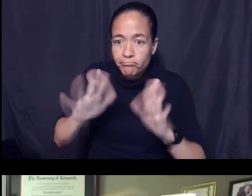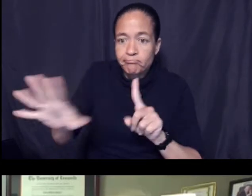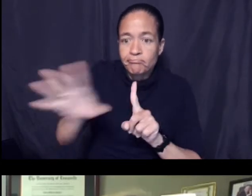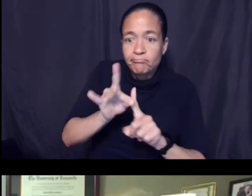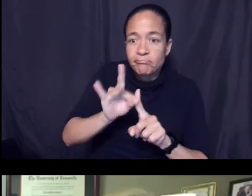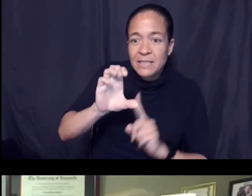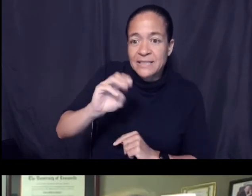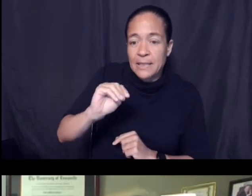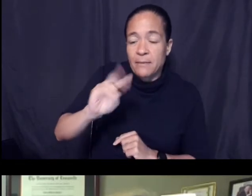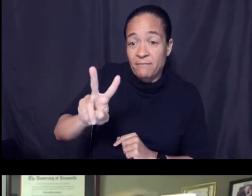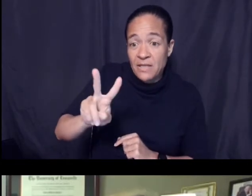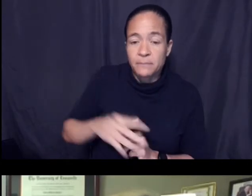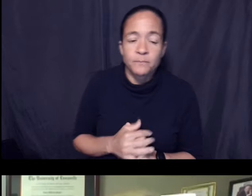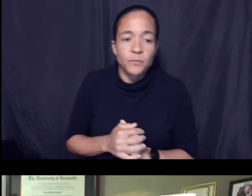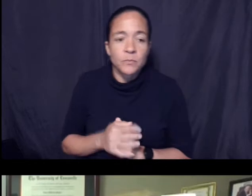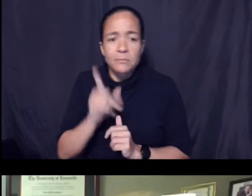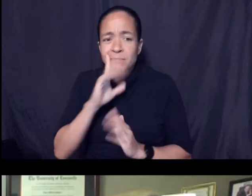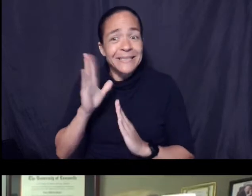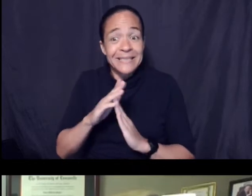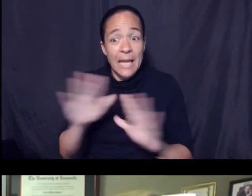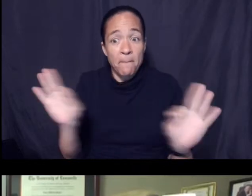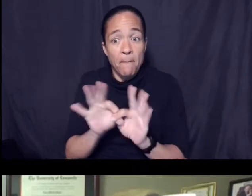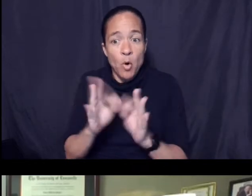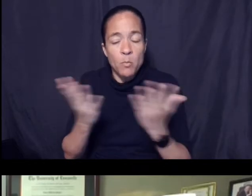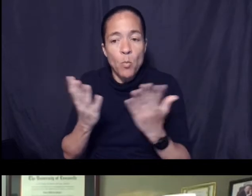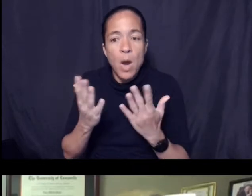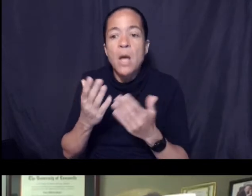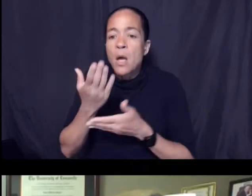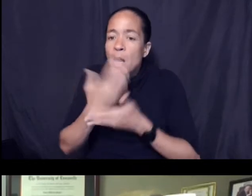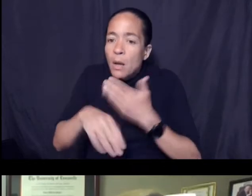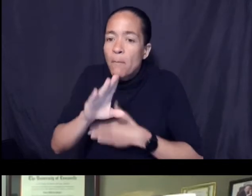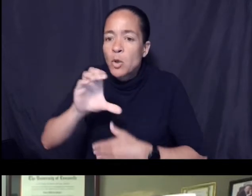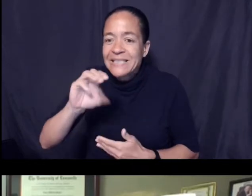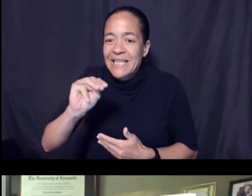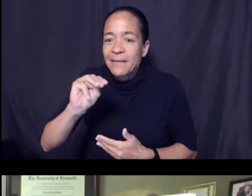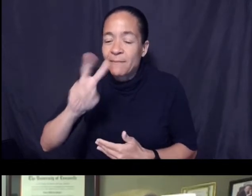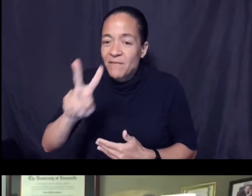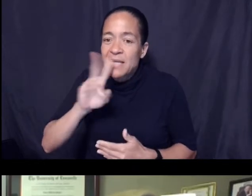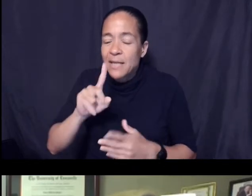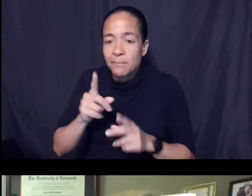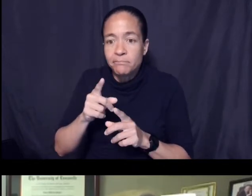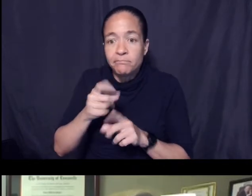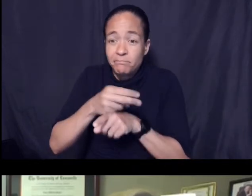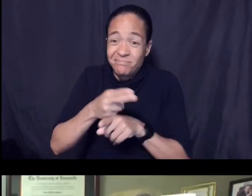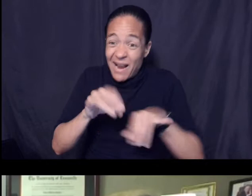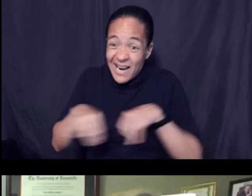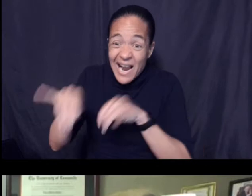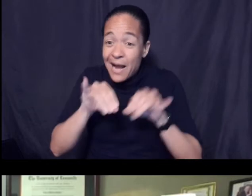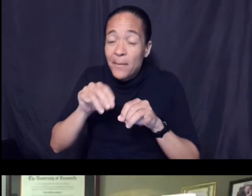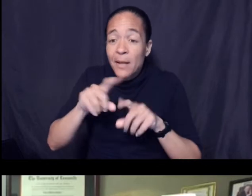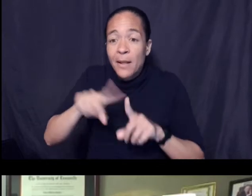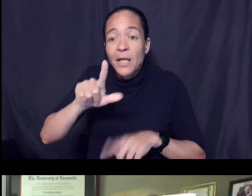Perhaps the most important thing shown on this slide is that congenital CMV is more common than the 29